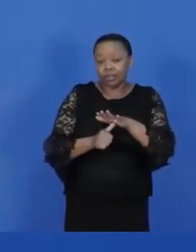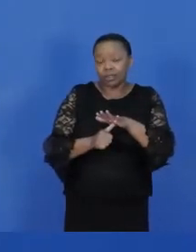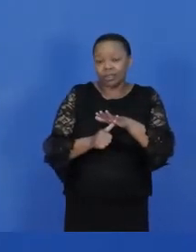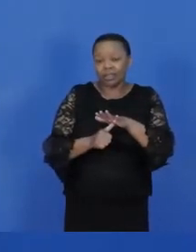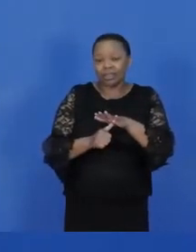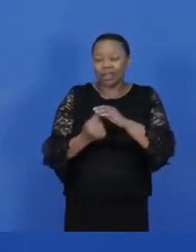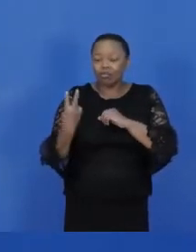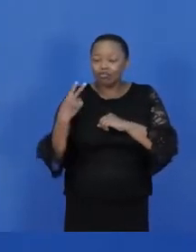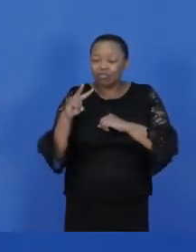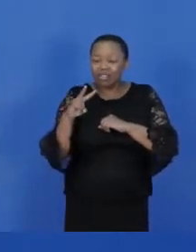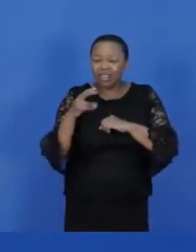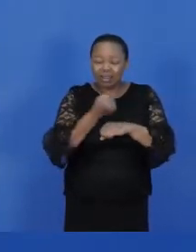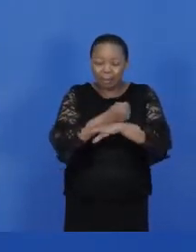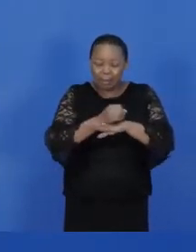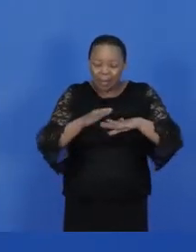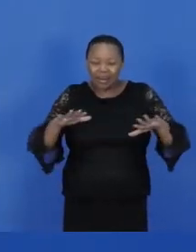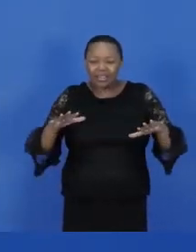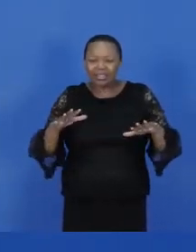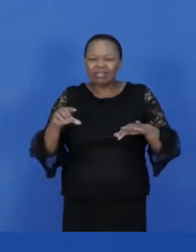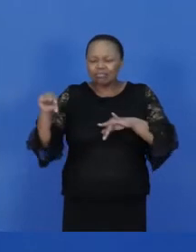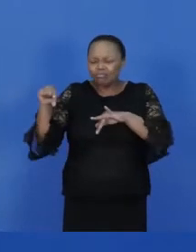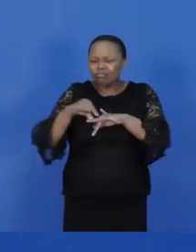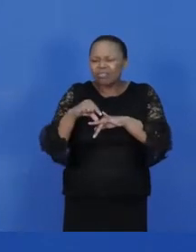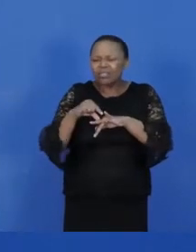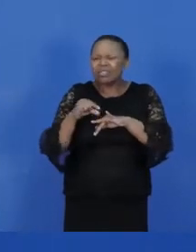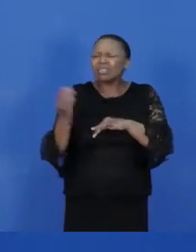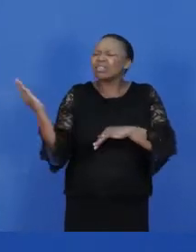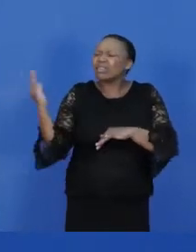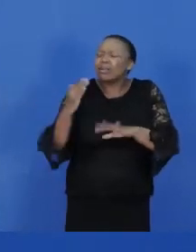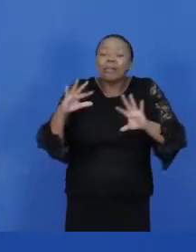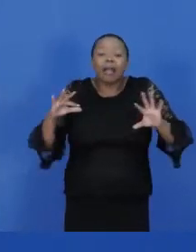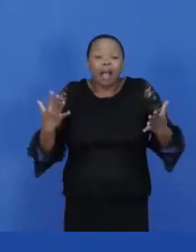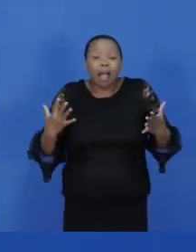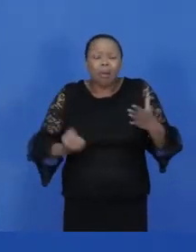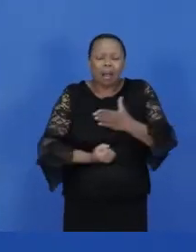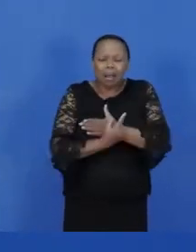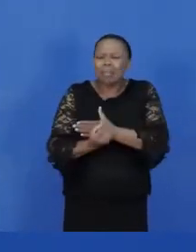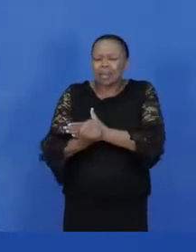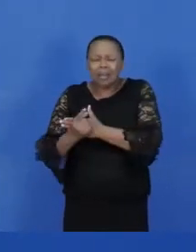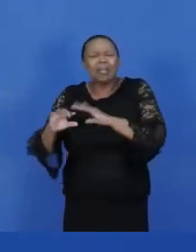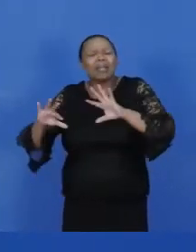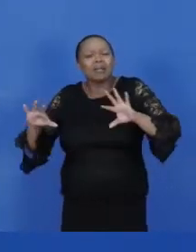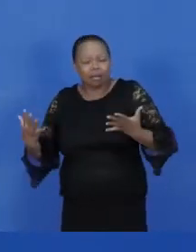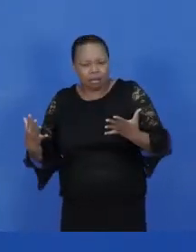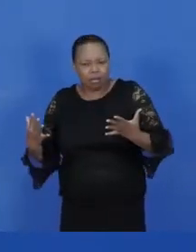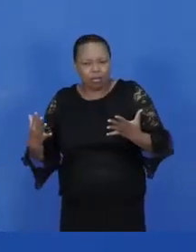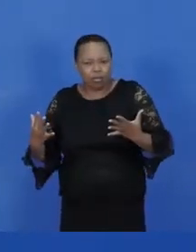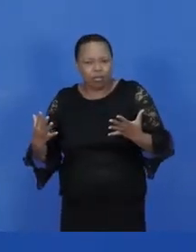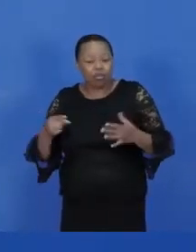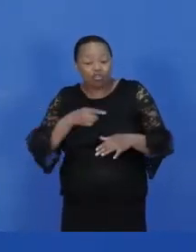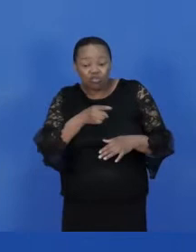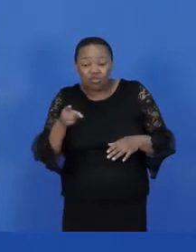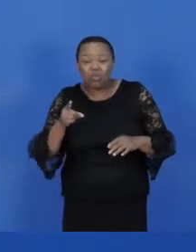go even into the foundations of your marriage. How did your marriage come about? What happened in your marriage? What were the reasons that caused you to marry